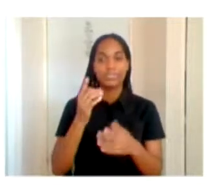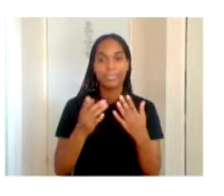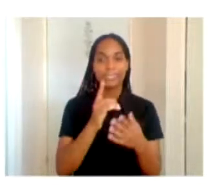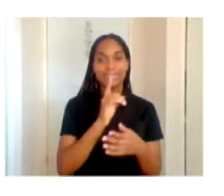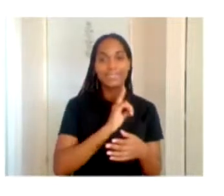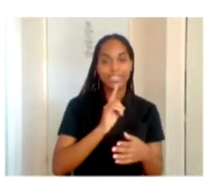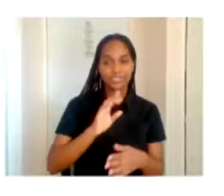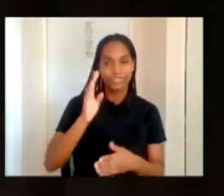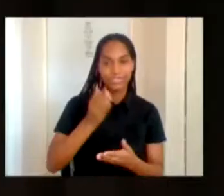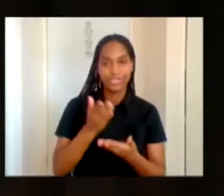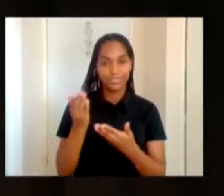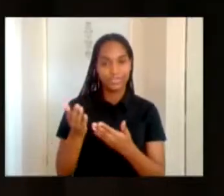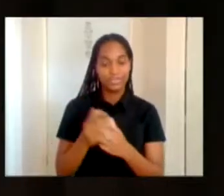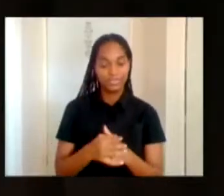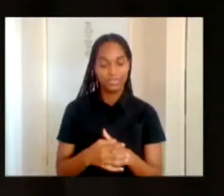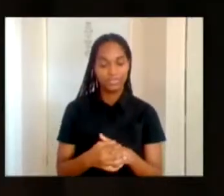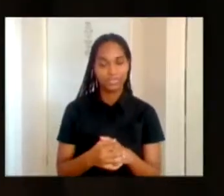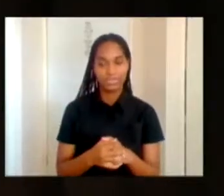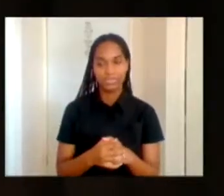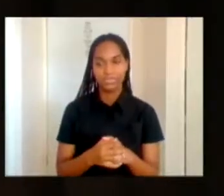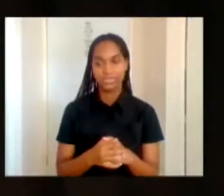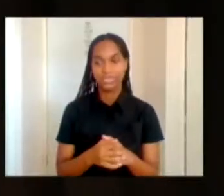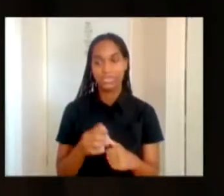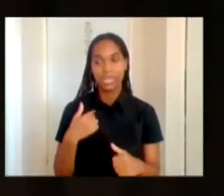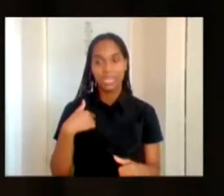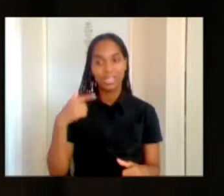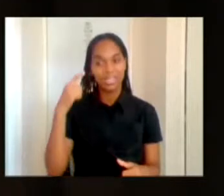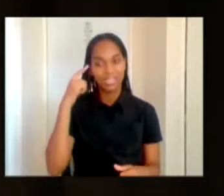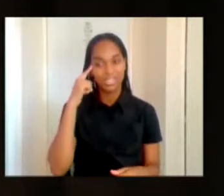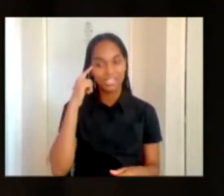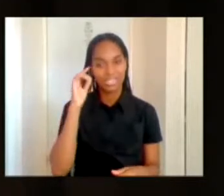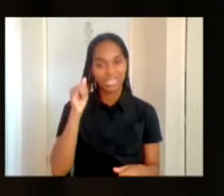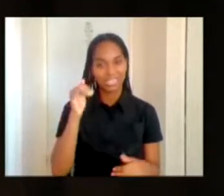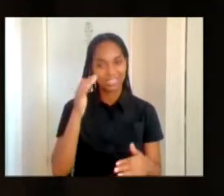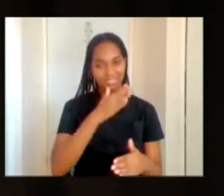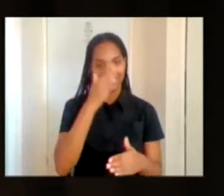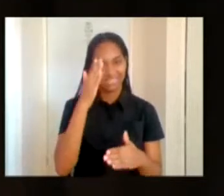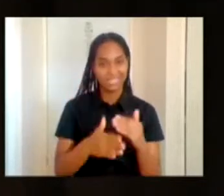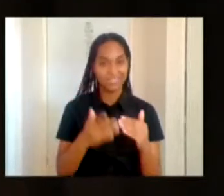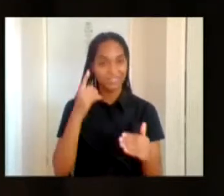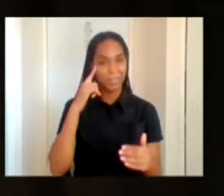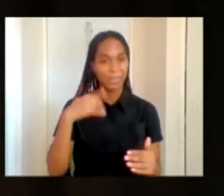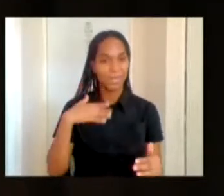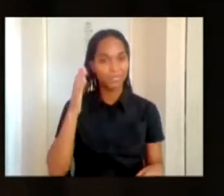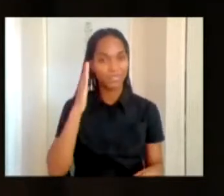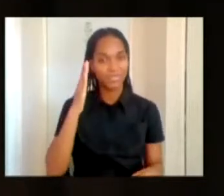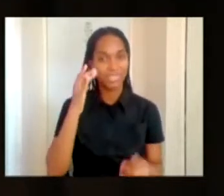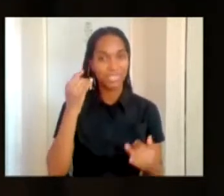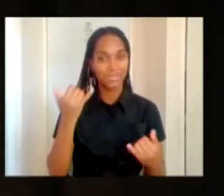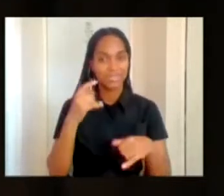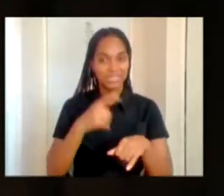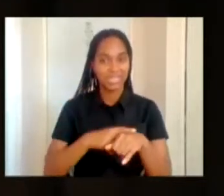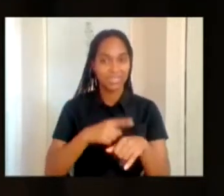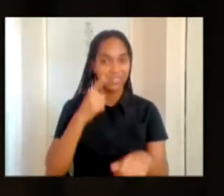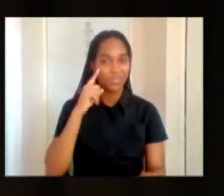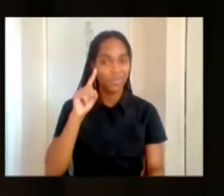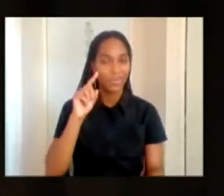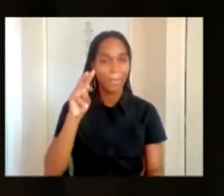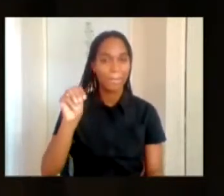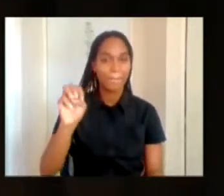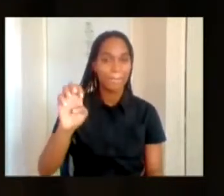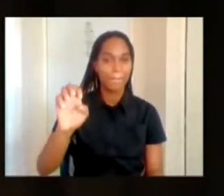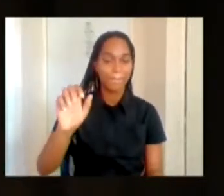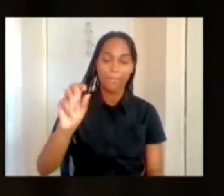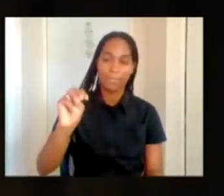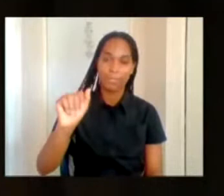delivery. I think that's end of my presentation. Then it's time for Mark, and then I